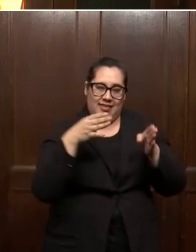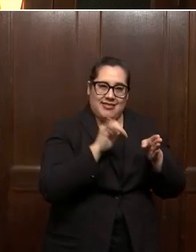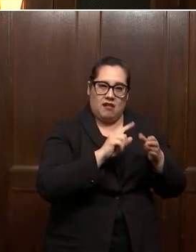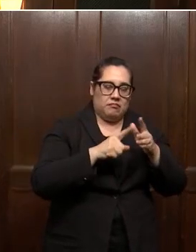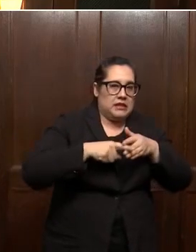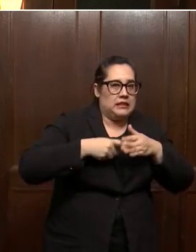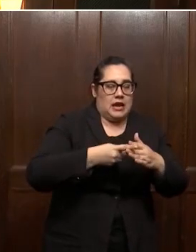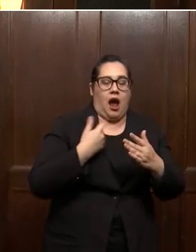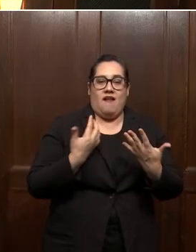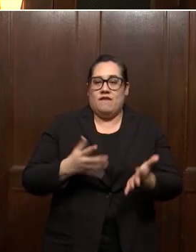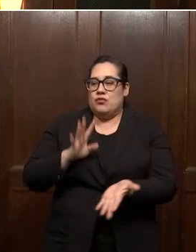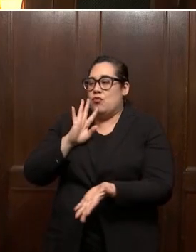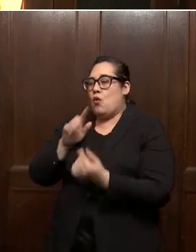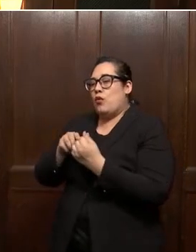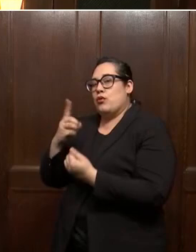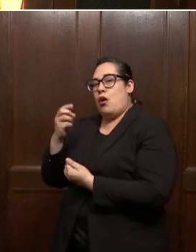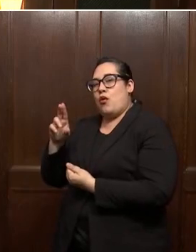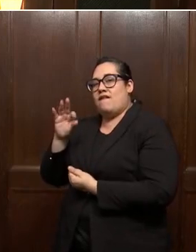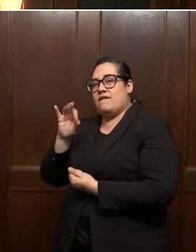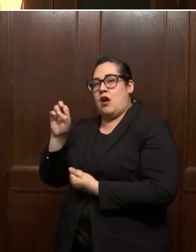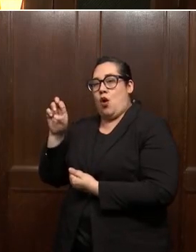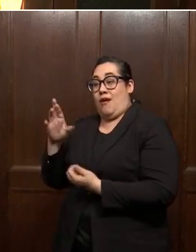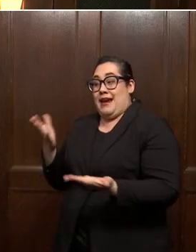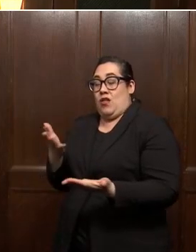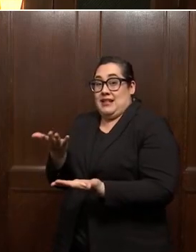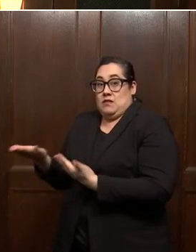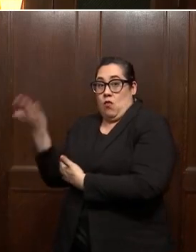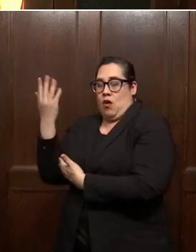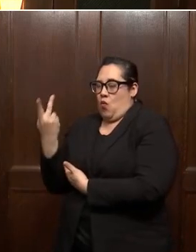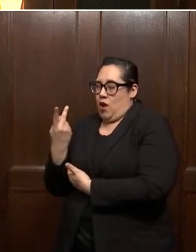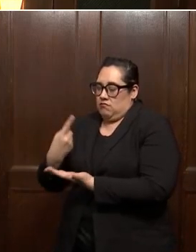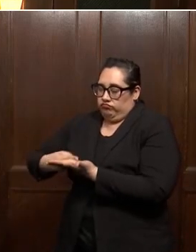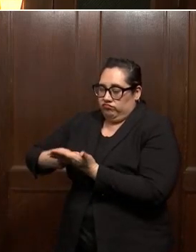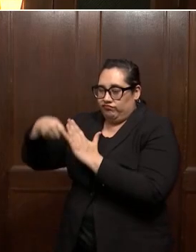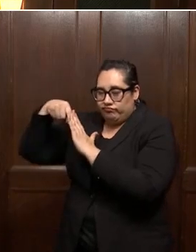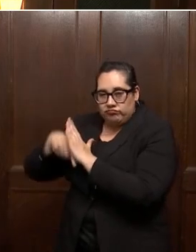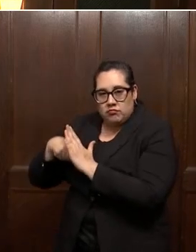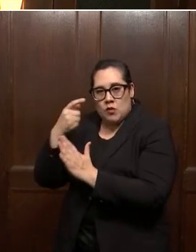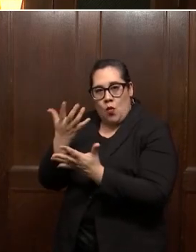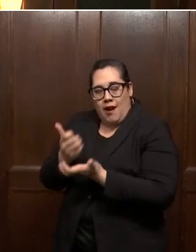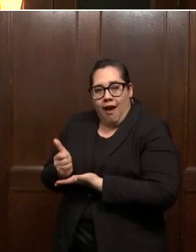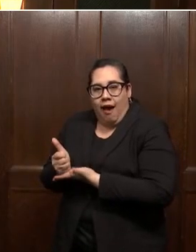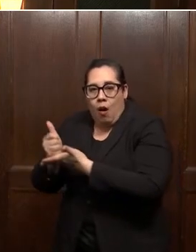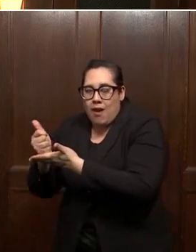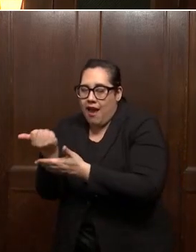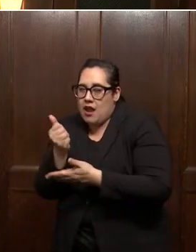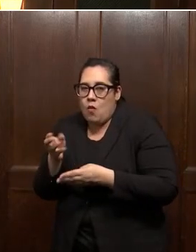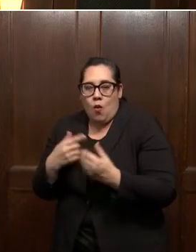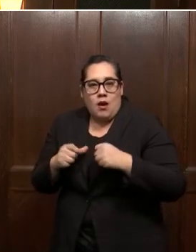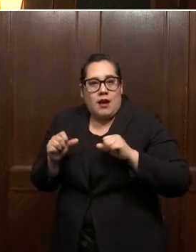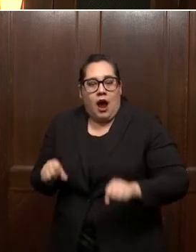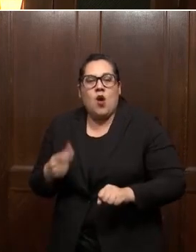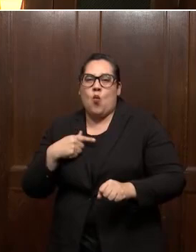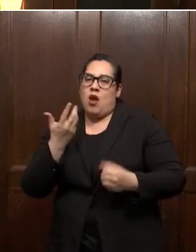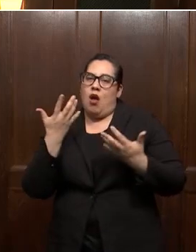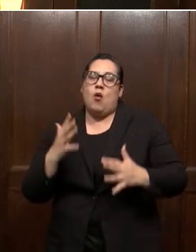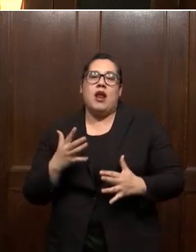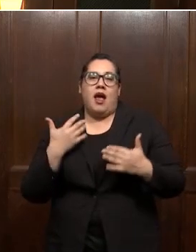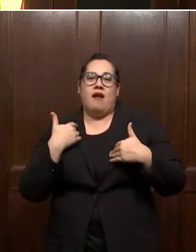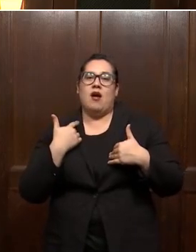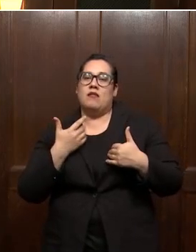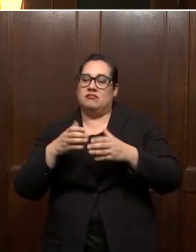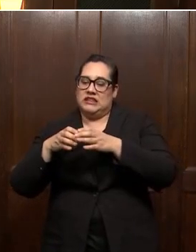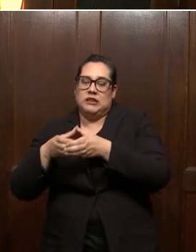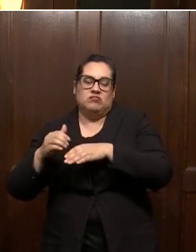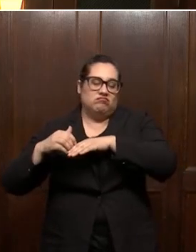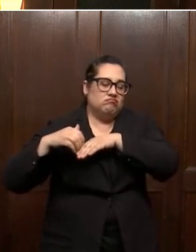with Dr. Barbara Ferrer, who was here this morning, and we talked about this because we want to help her in any way that we can. We stood up these strike teams